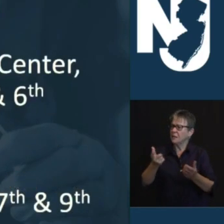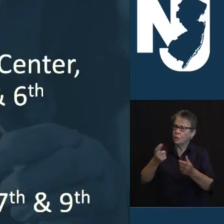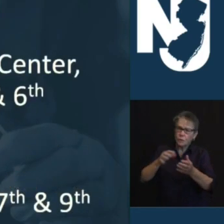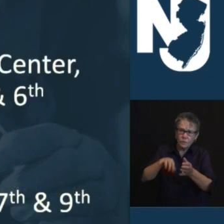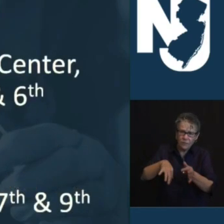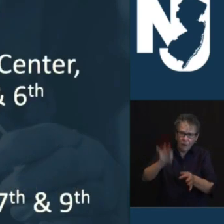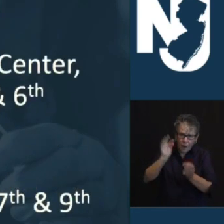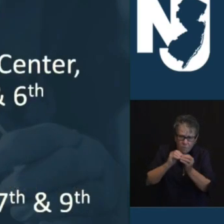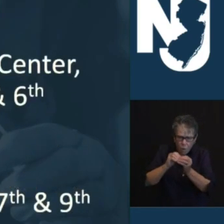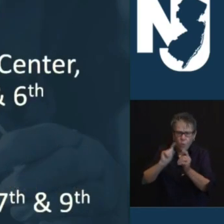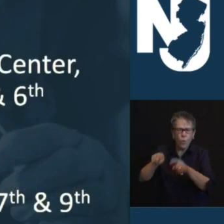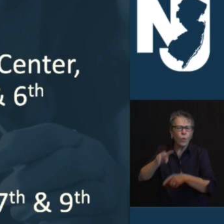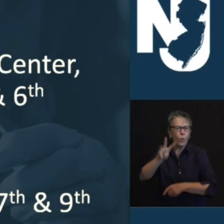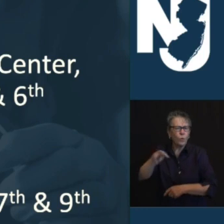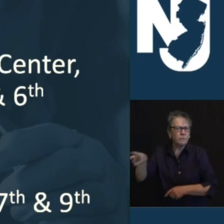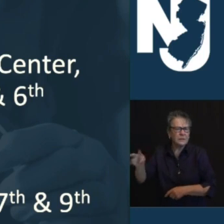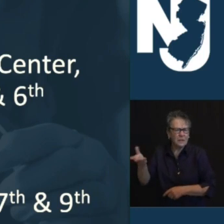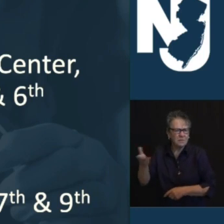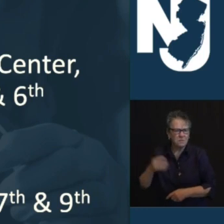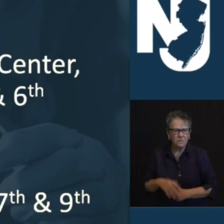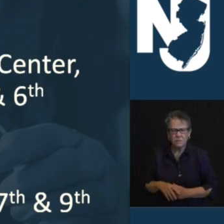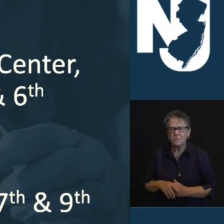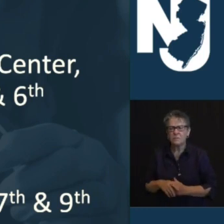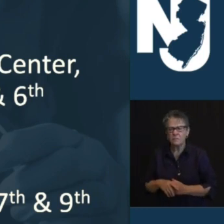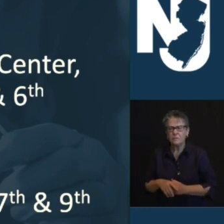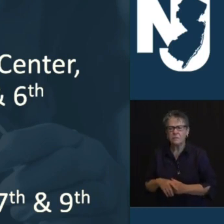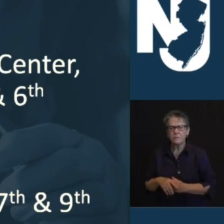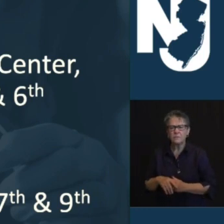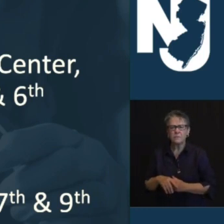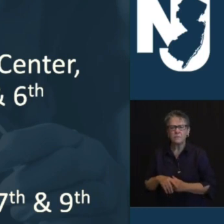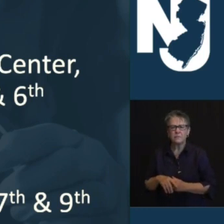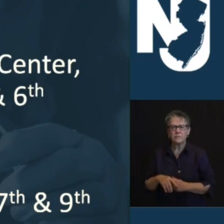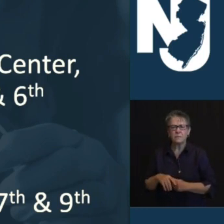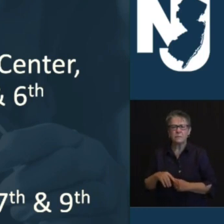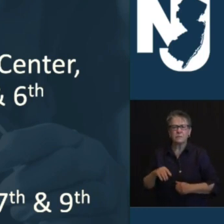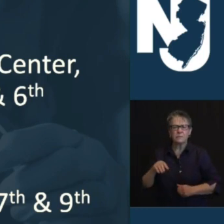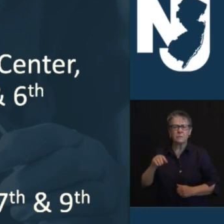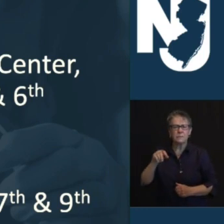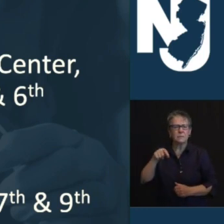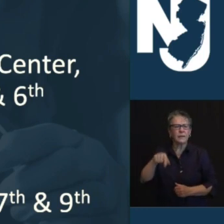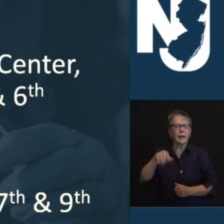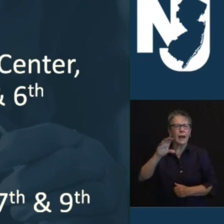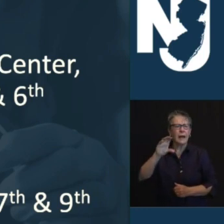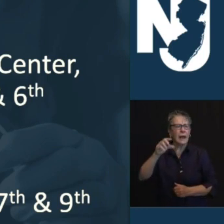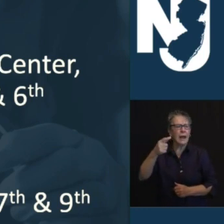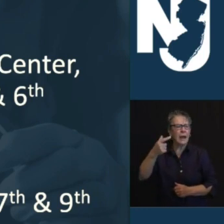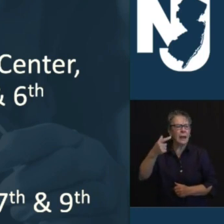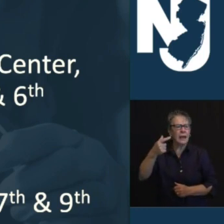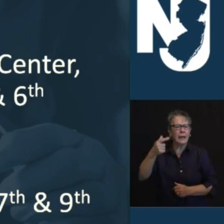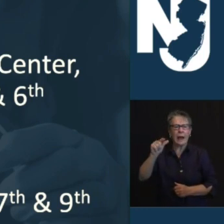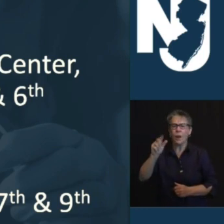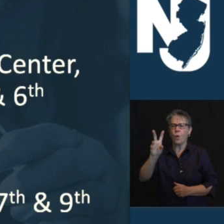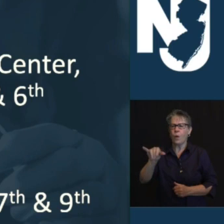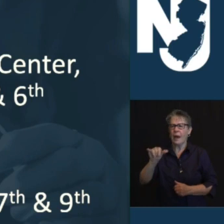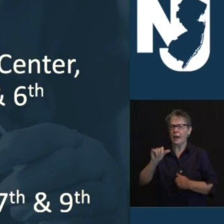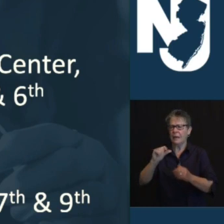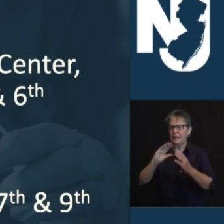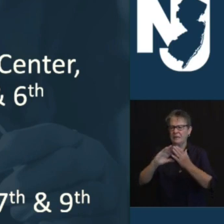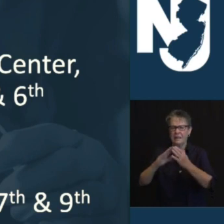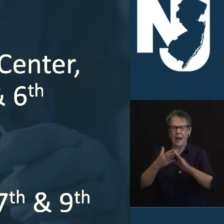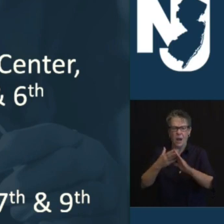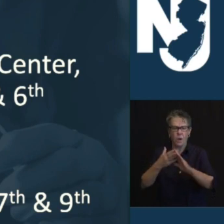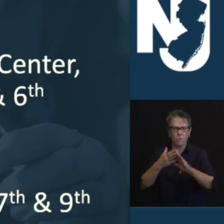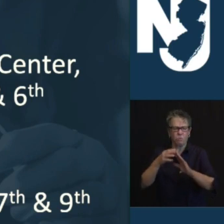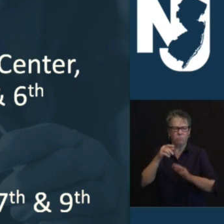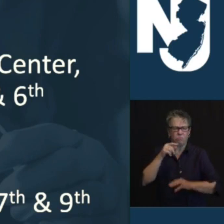Township, testing will be available on the campus of Stockton University at the Townsend Residential Life Center on December 5th and 6th from noon